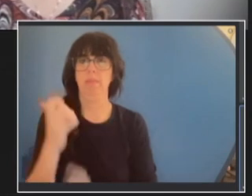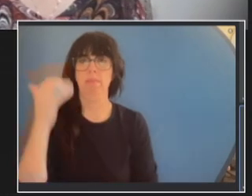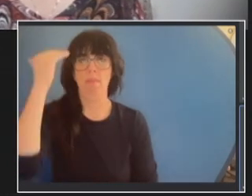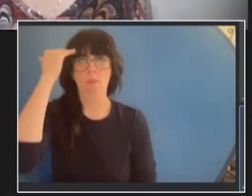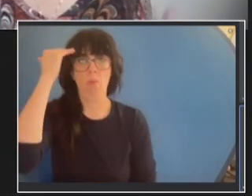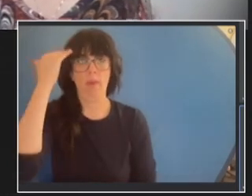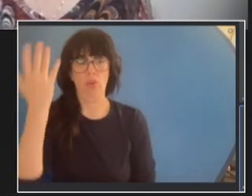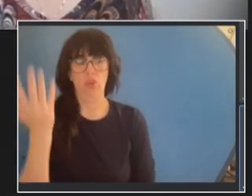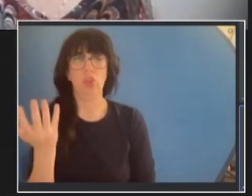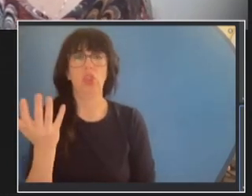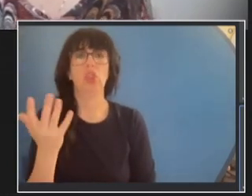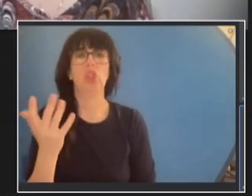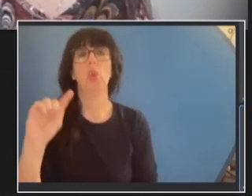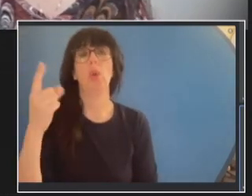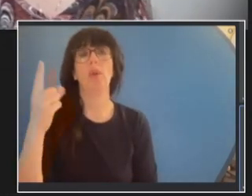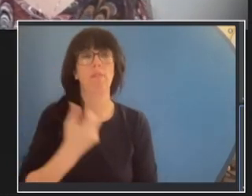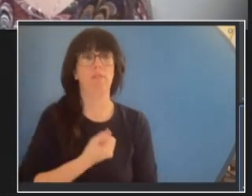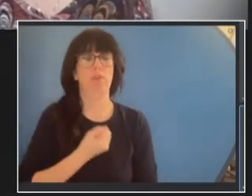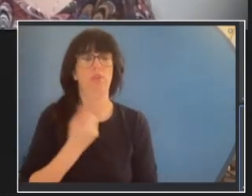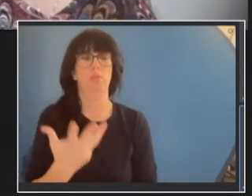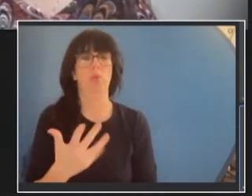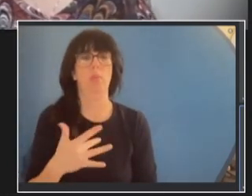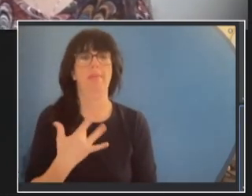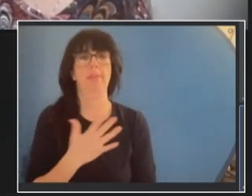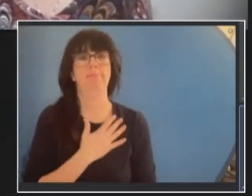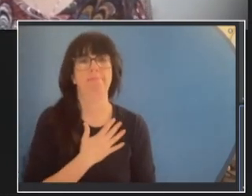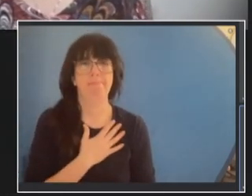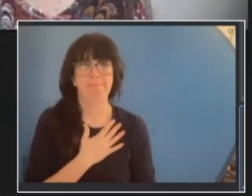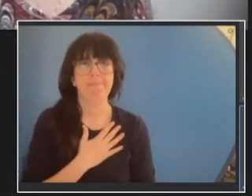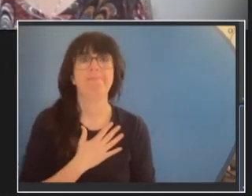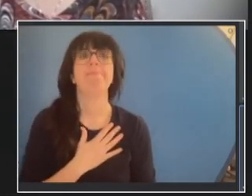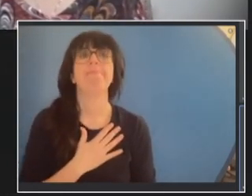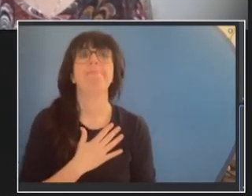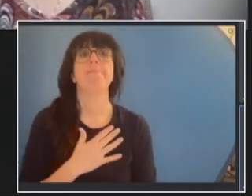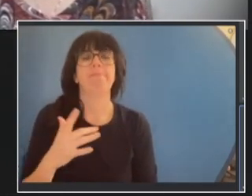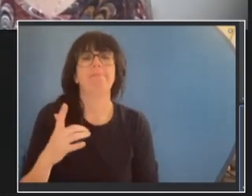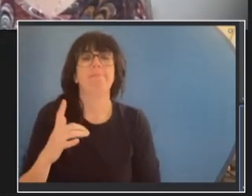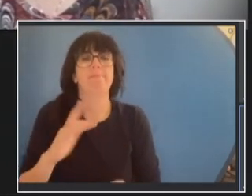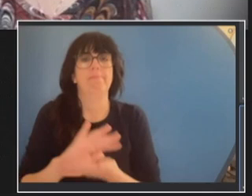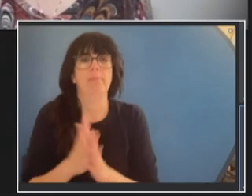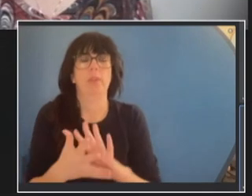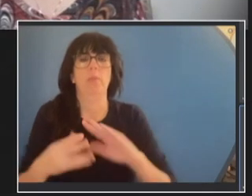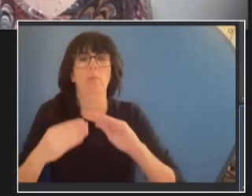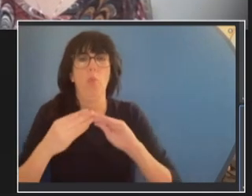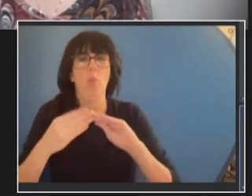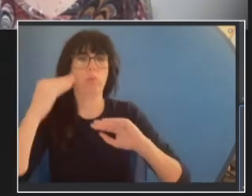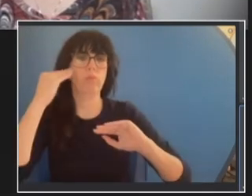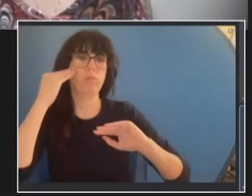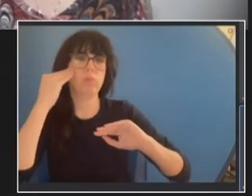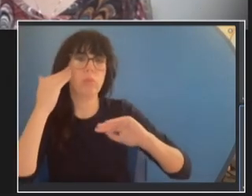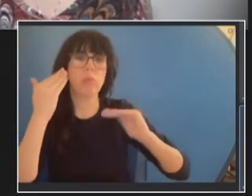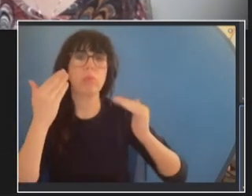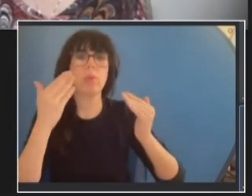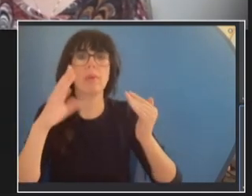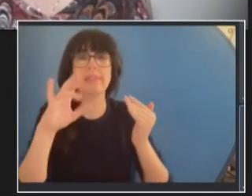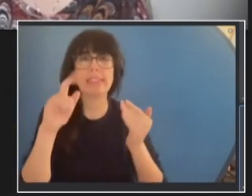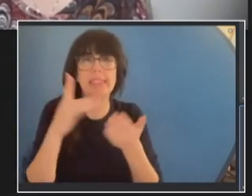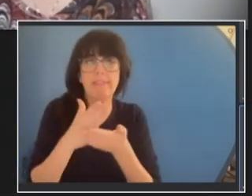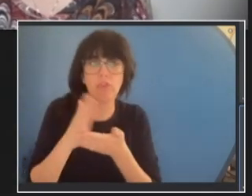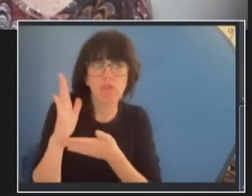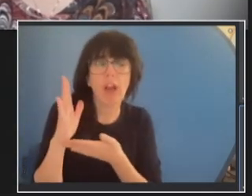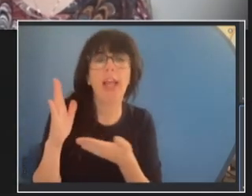that touched me and raised my consciousness about not only the civil rights movement, but about